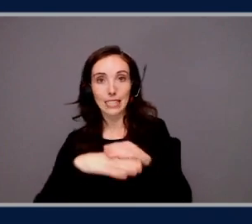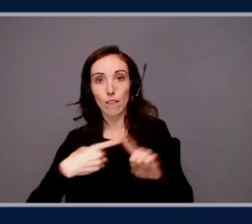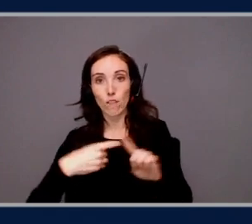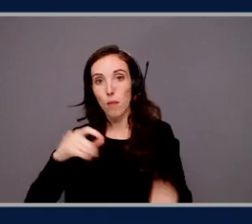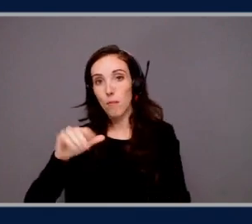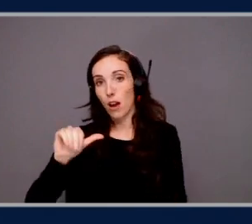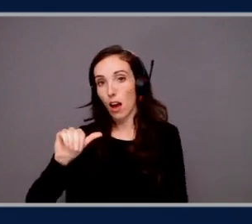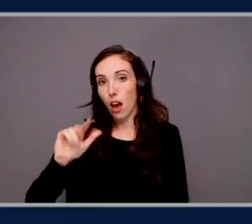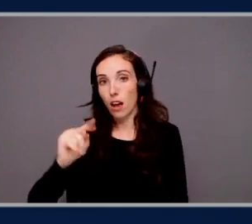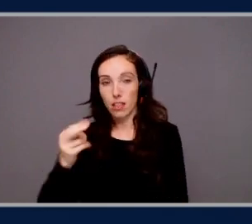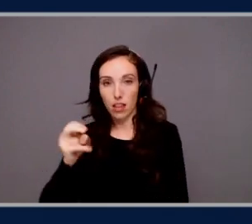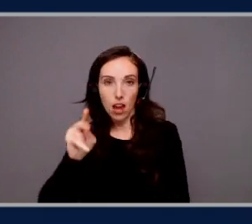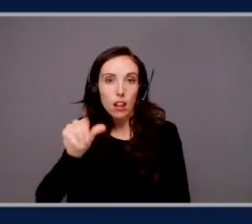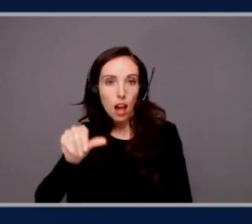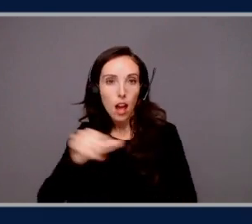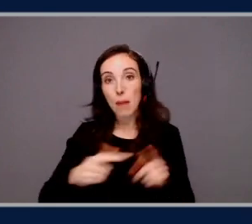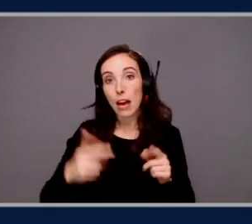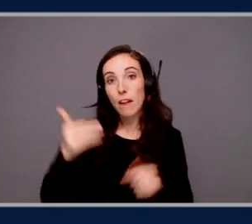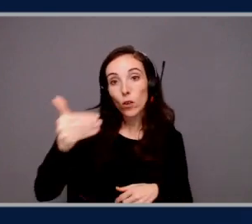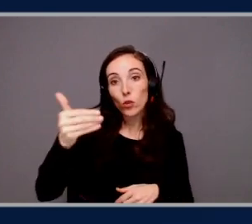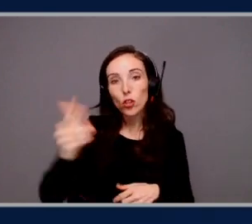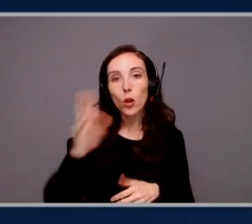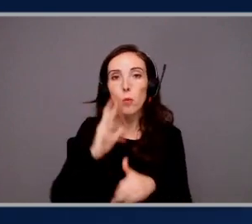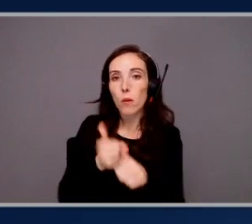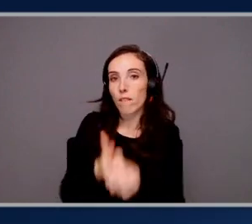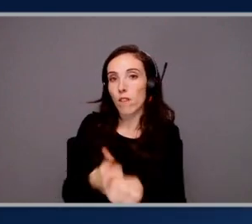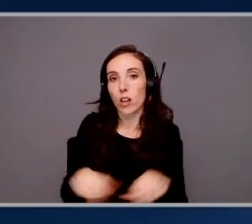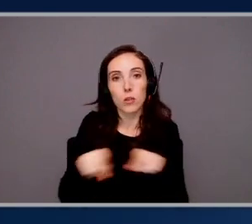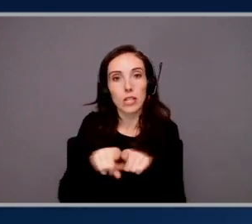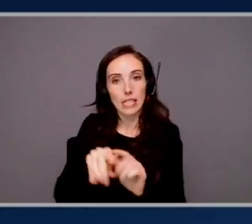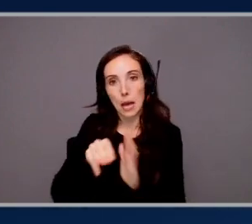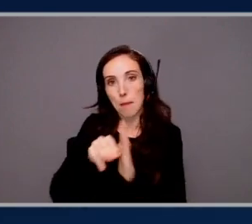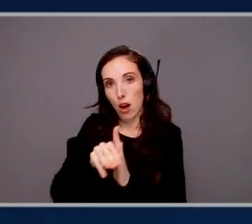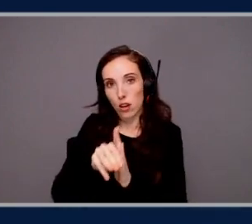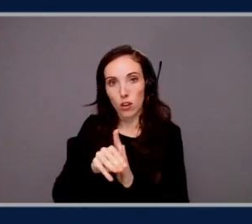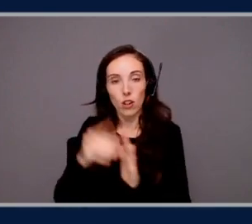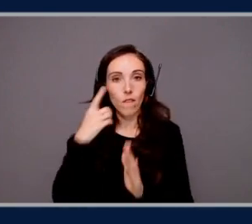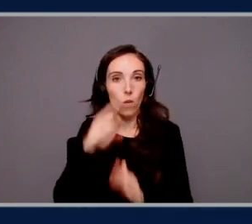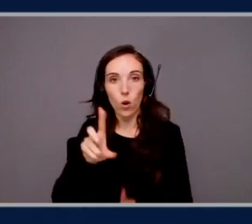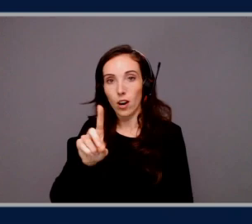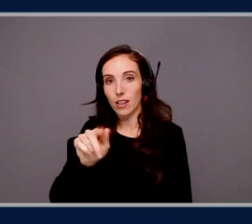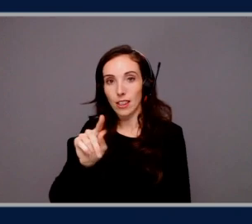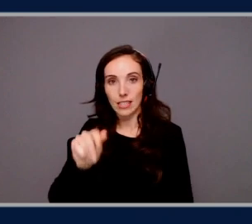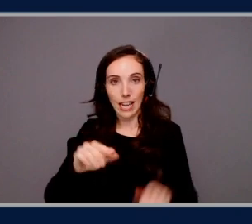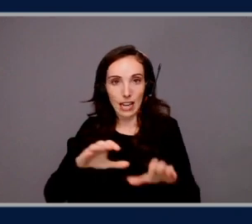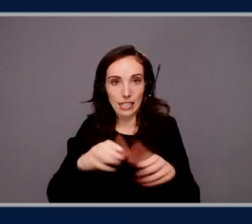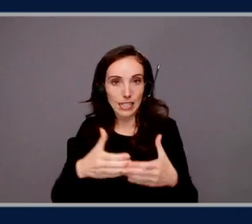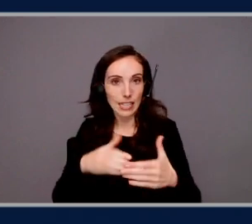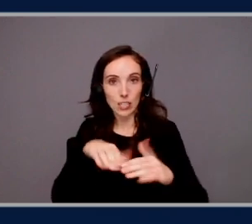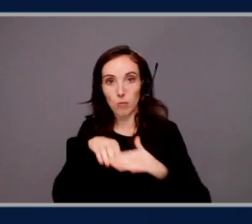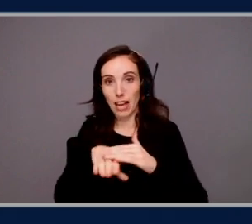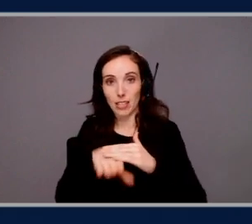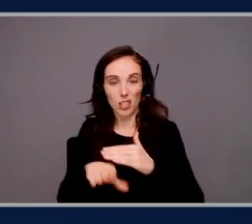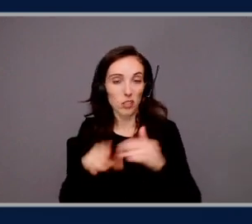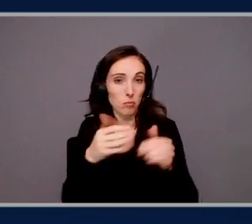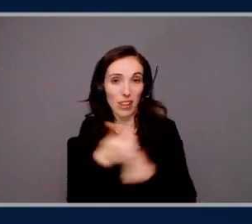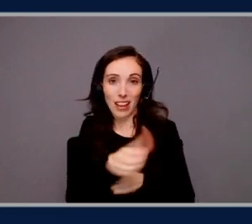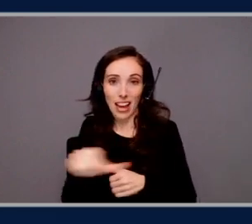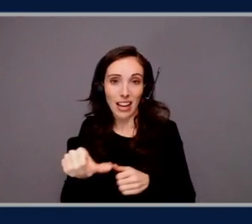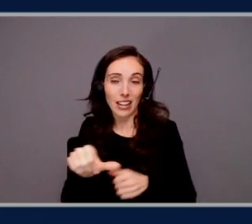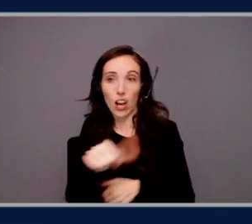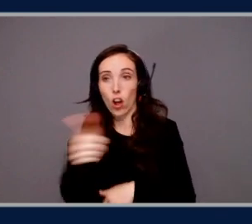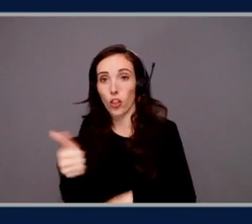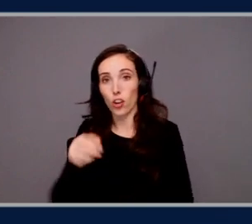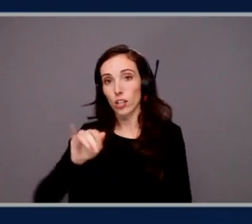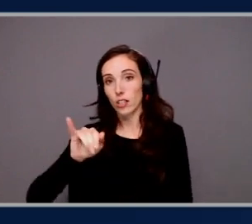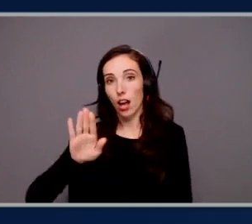in future, we are going to follow the same model. Those data sets can be accessible just like any other Iceberg table. Yeah, earlier we